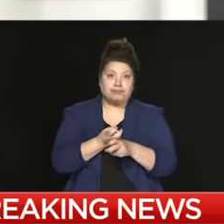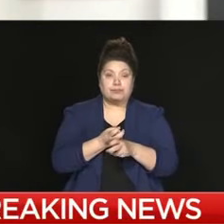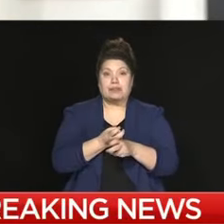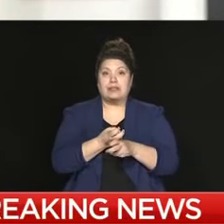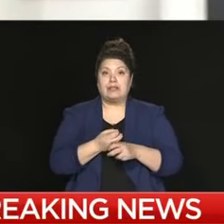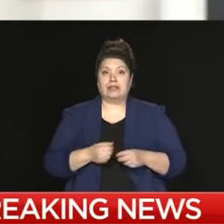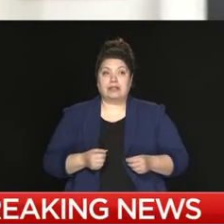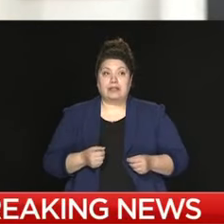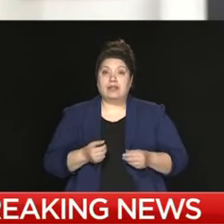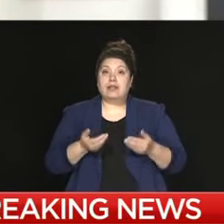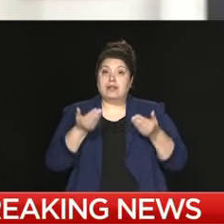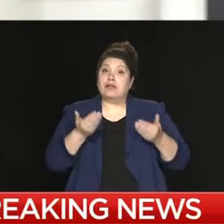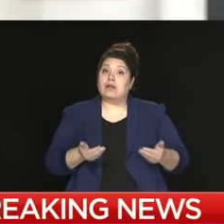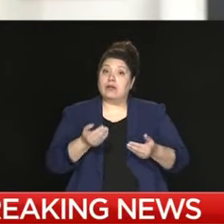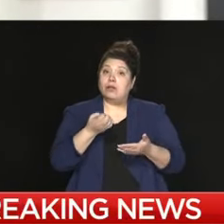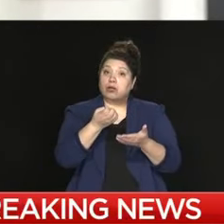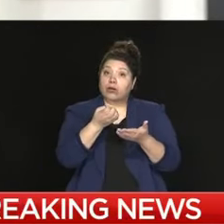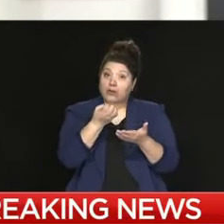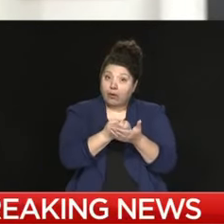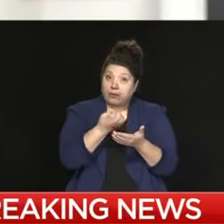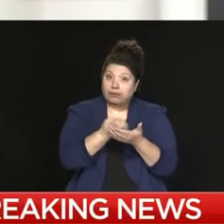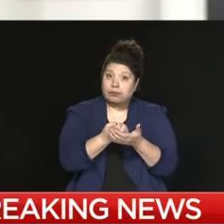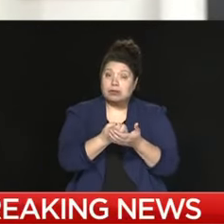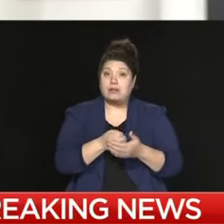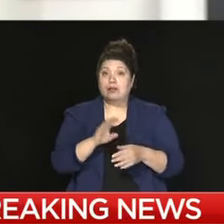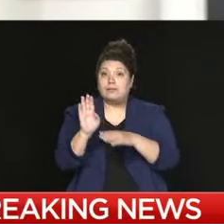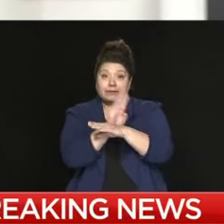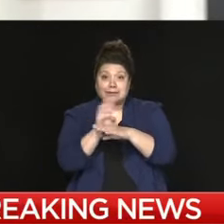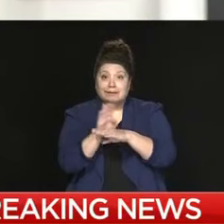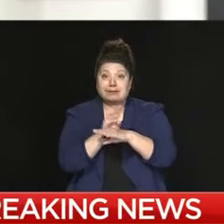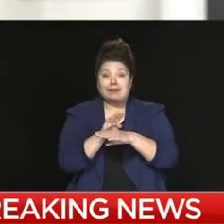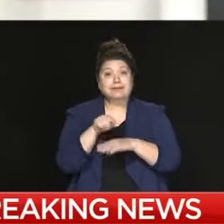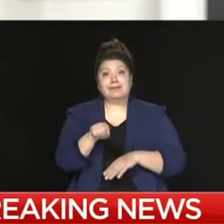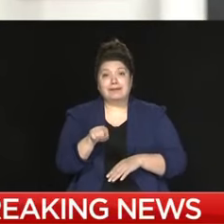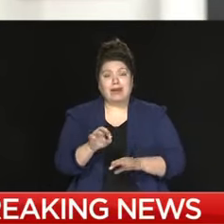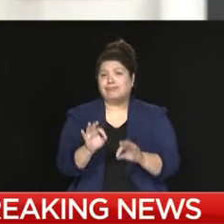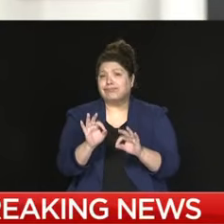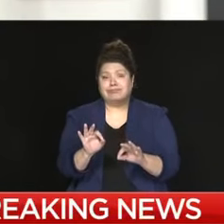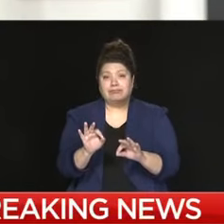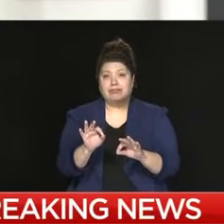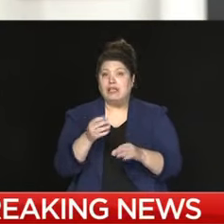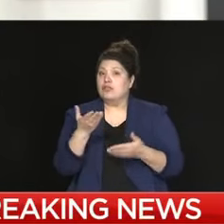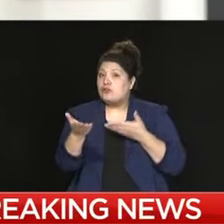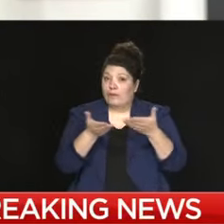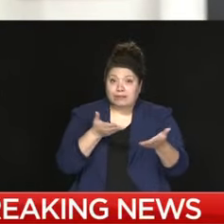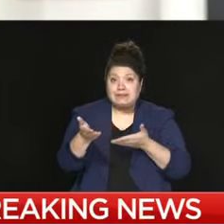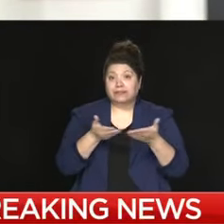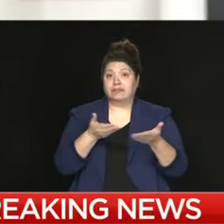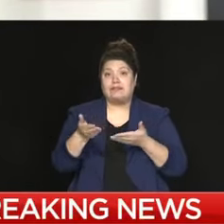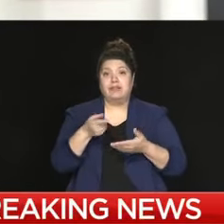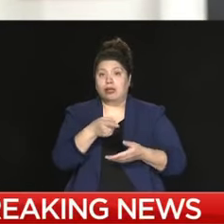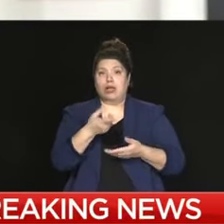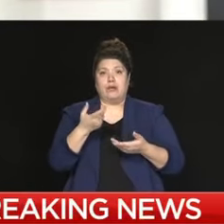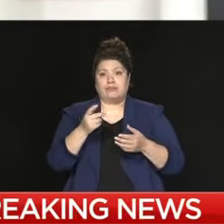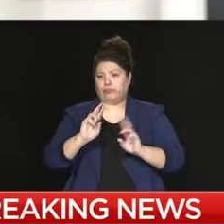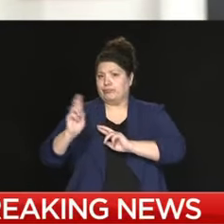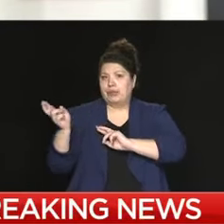that, first of all, our economy and our businesses were in excellent shape before. The services that were needed,